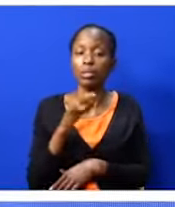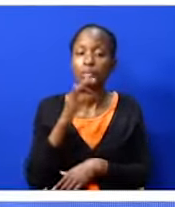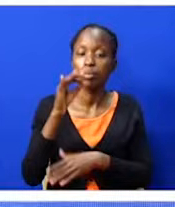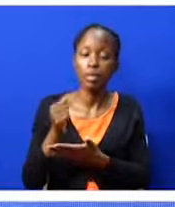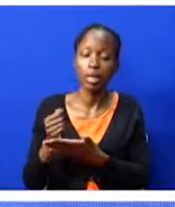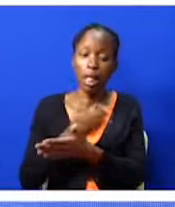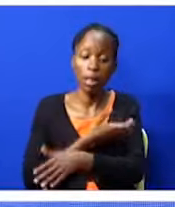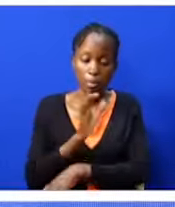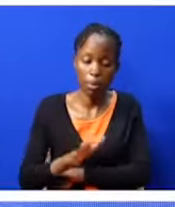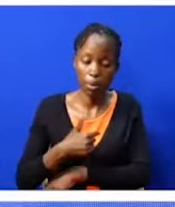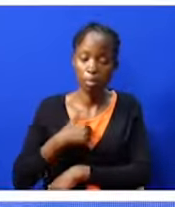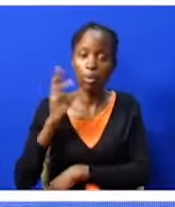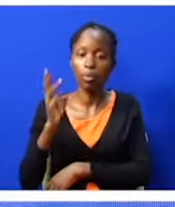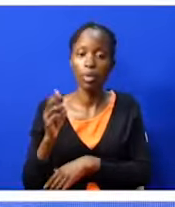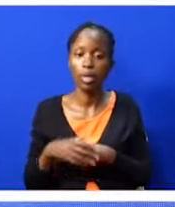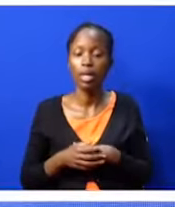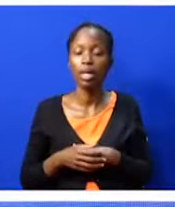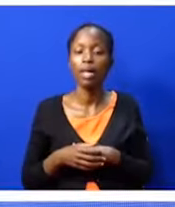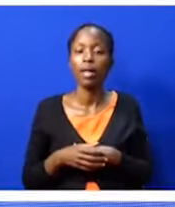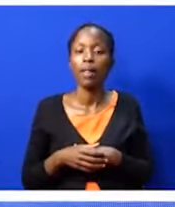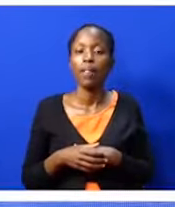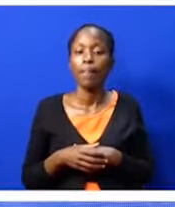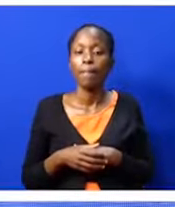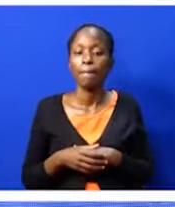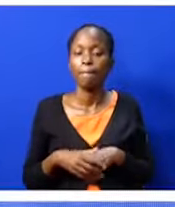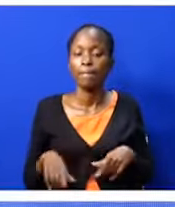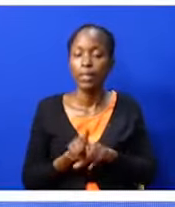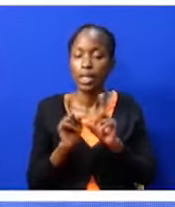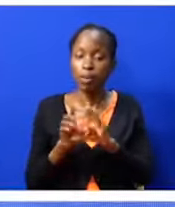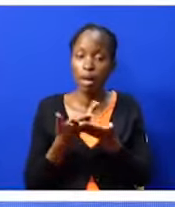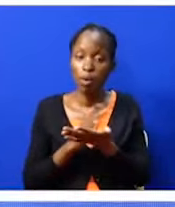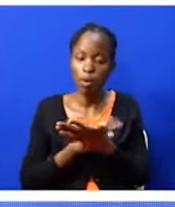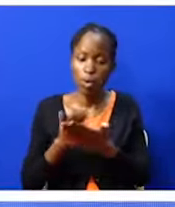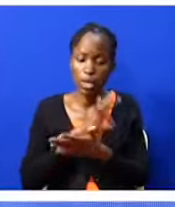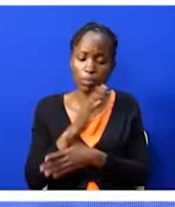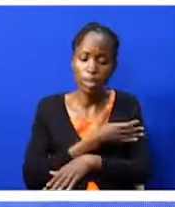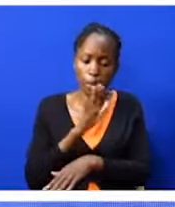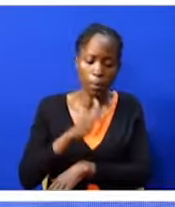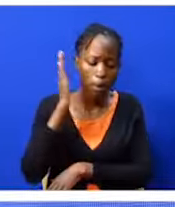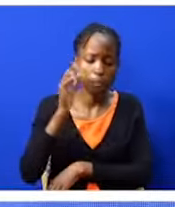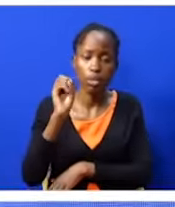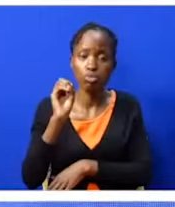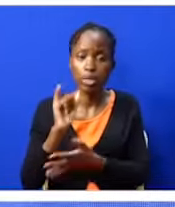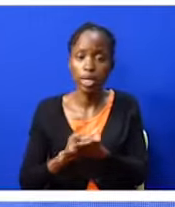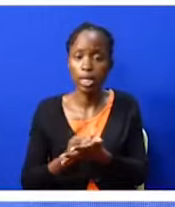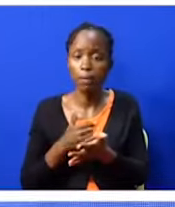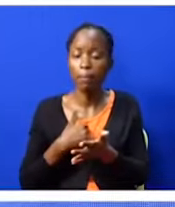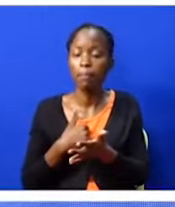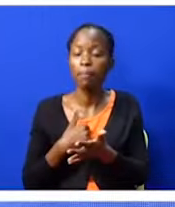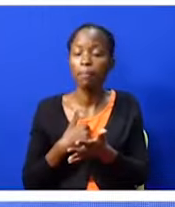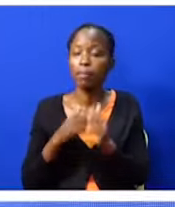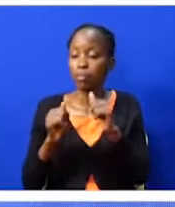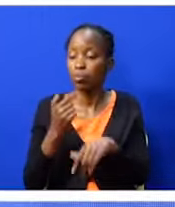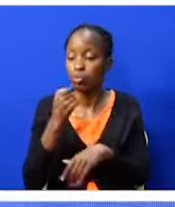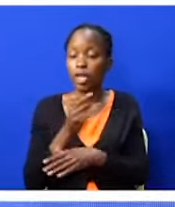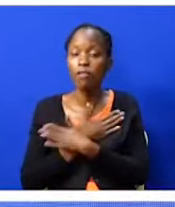give me power, will empower me like the way he empowered Peter, so that I can tell